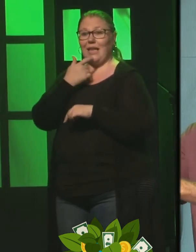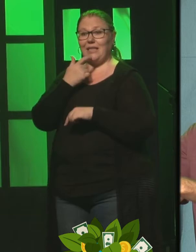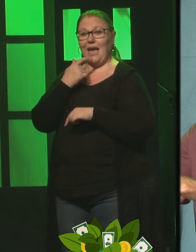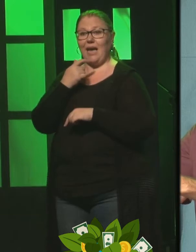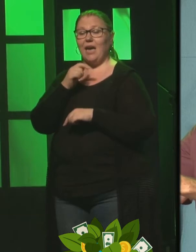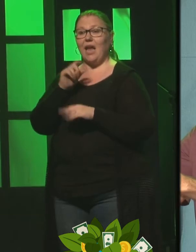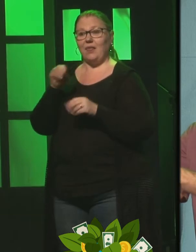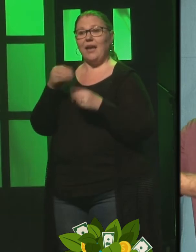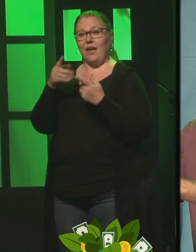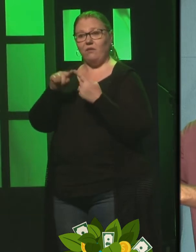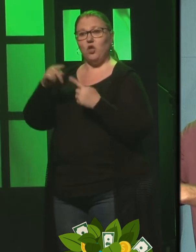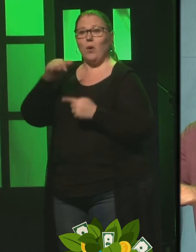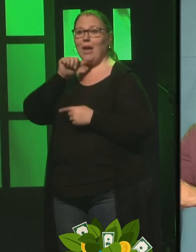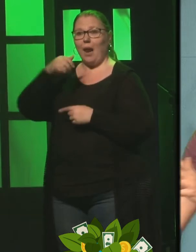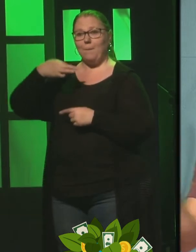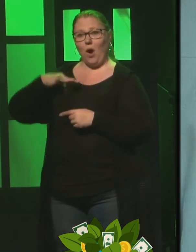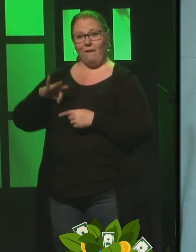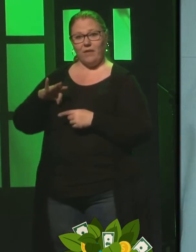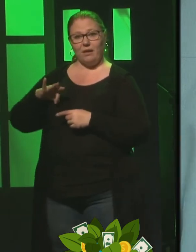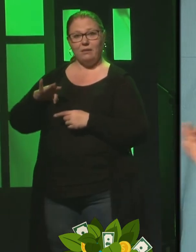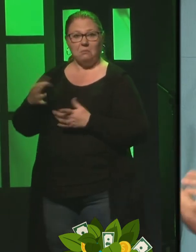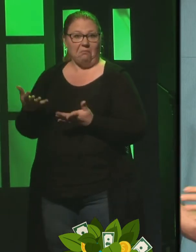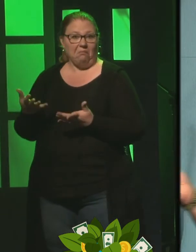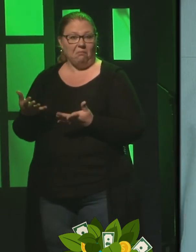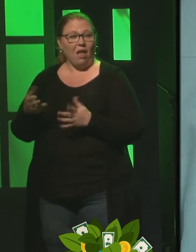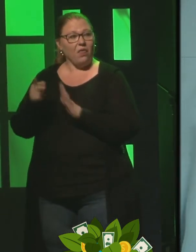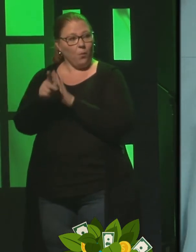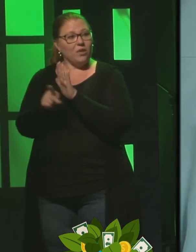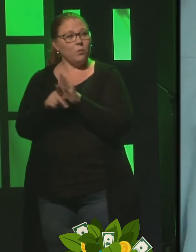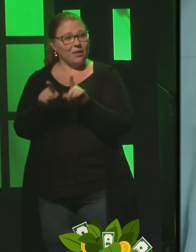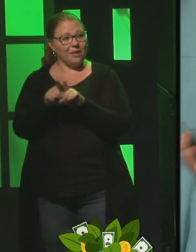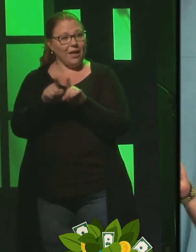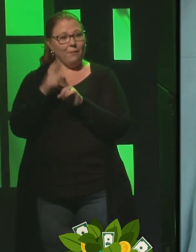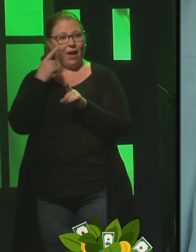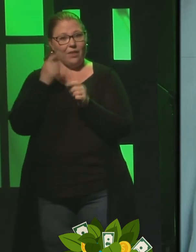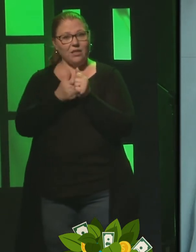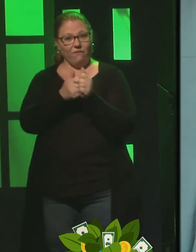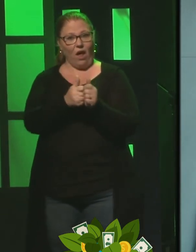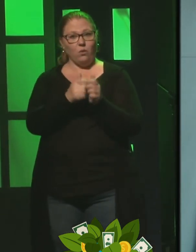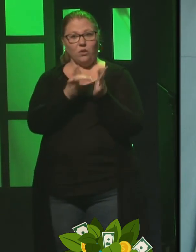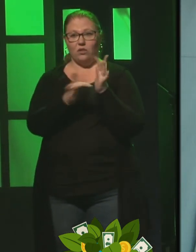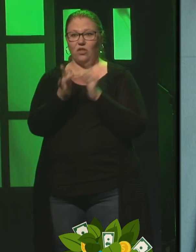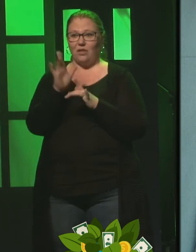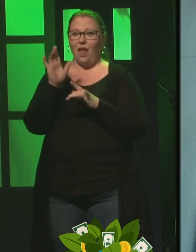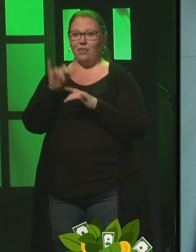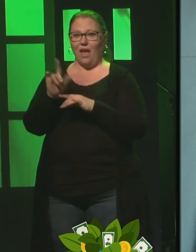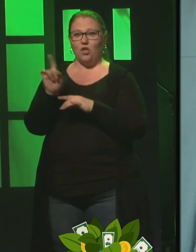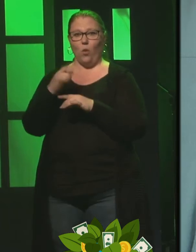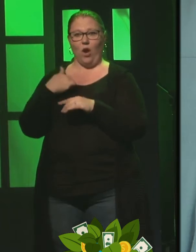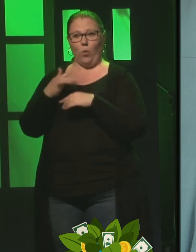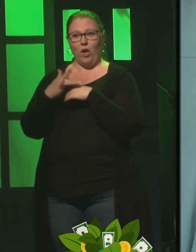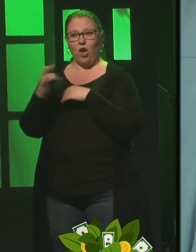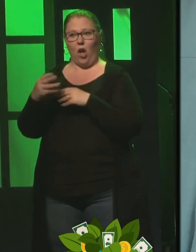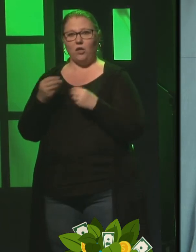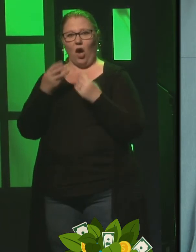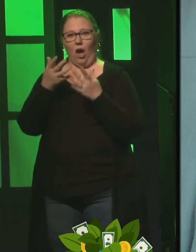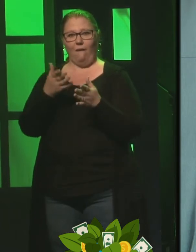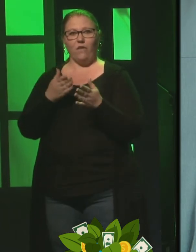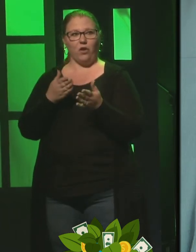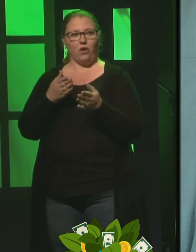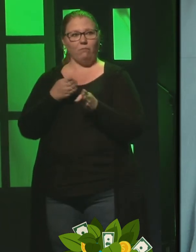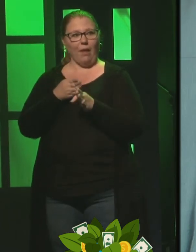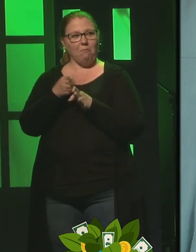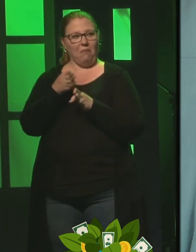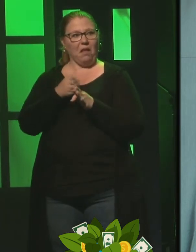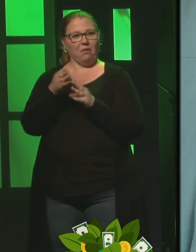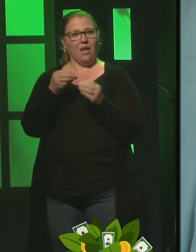deeply in, some good cause, all right? Because the principle's the same. I just think as followers of Jesus, this is where we're called to offer our primary